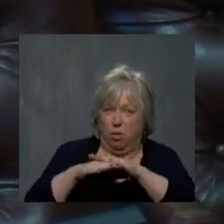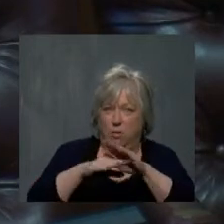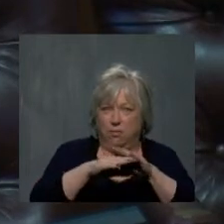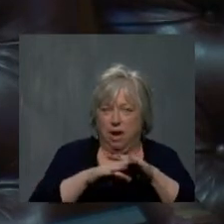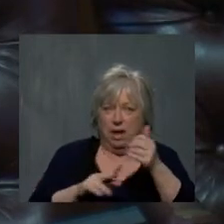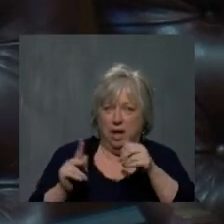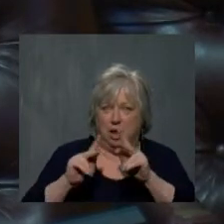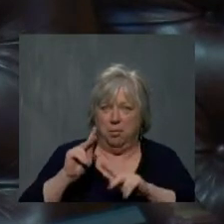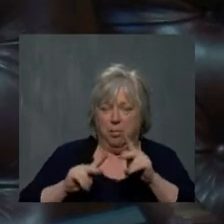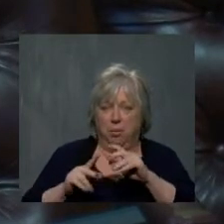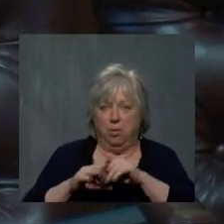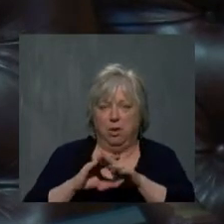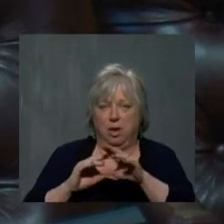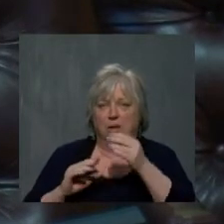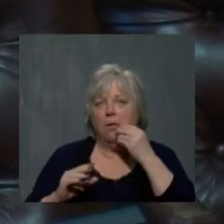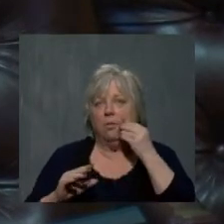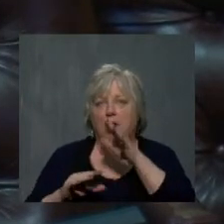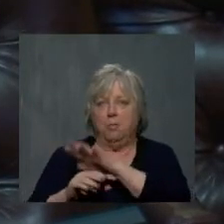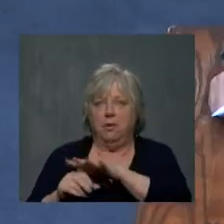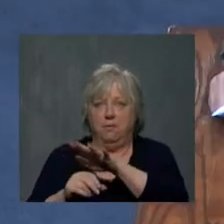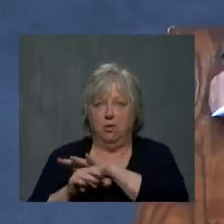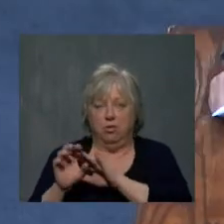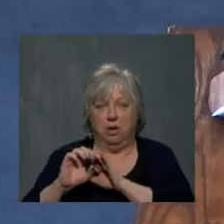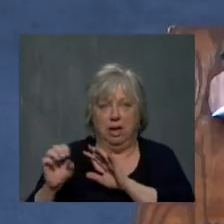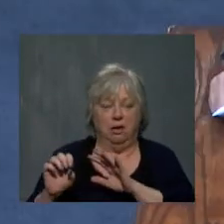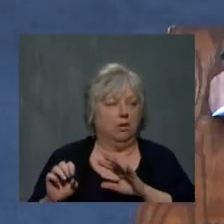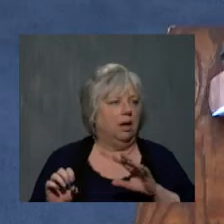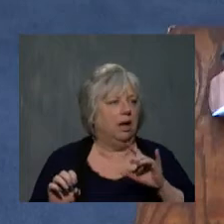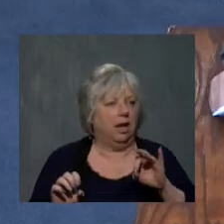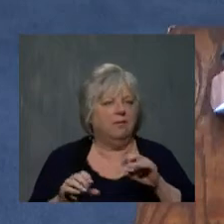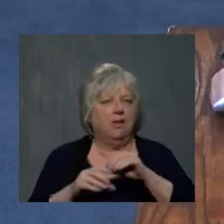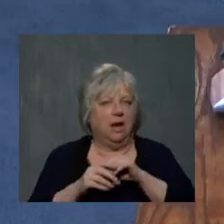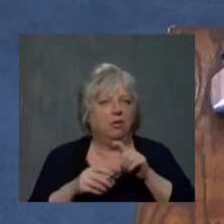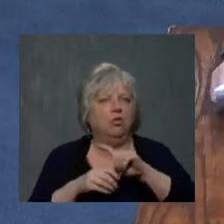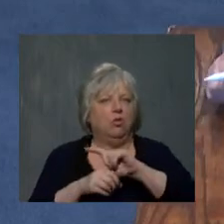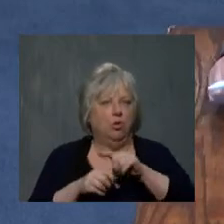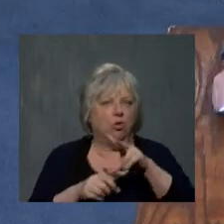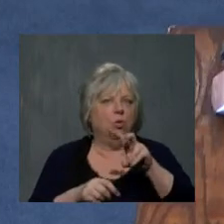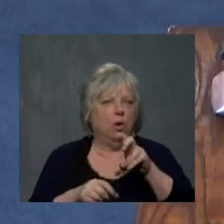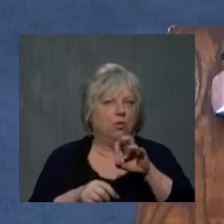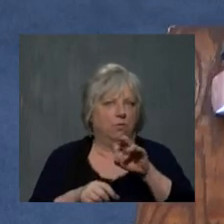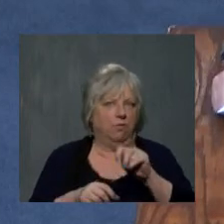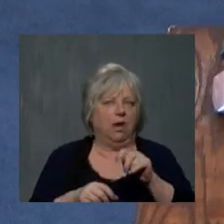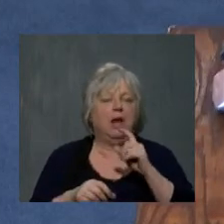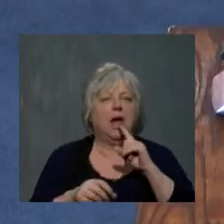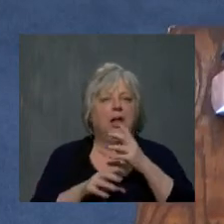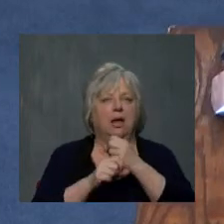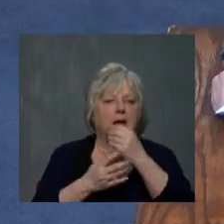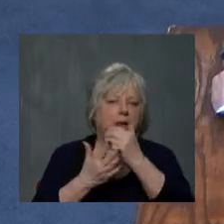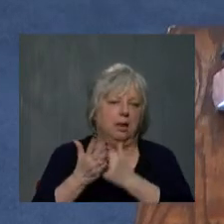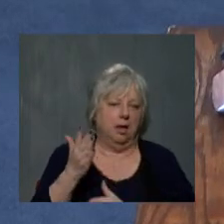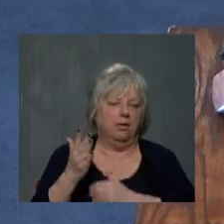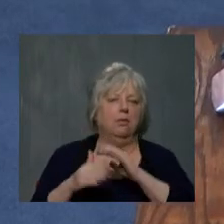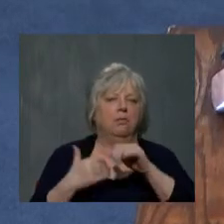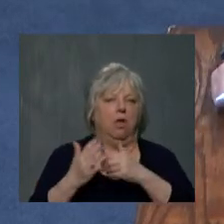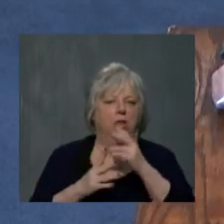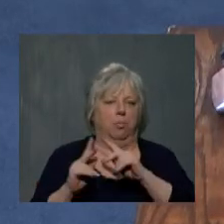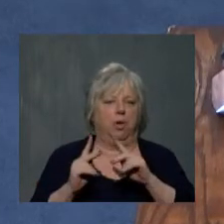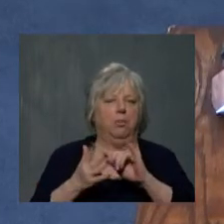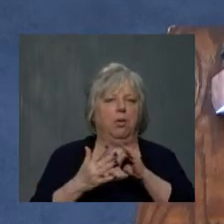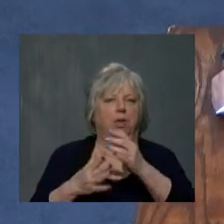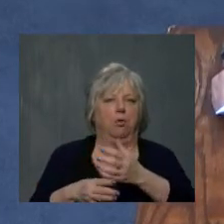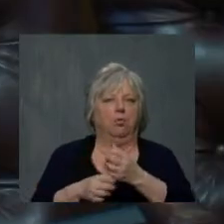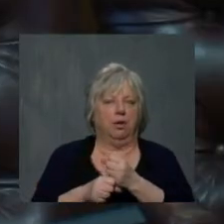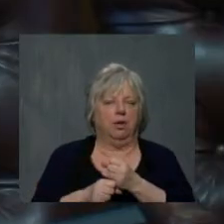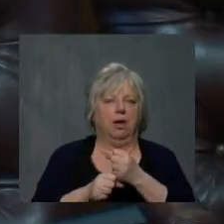of those people to the east in that subdivision? If they was in the 200 foot, I can get the list of all the notifications, the receipts that we